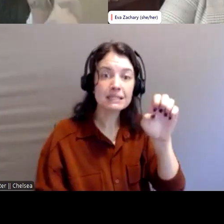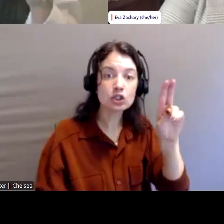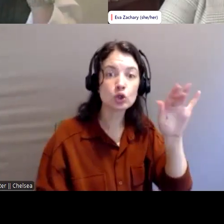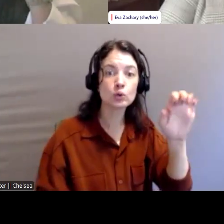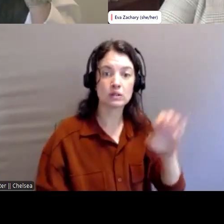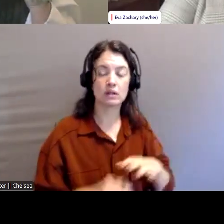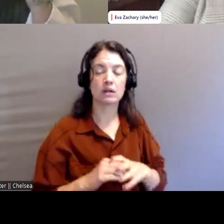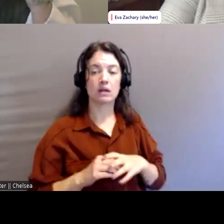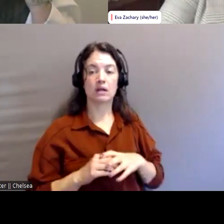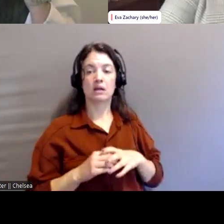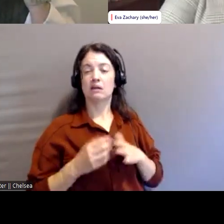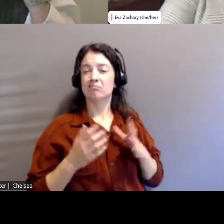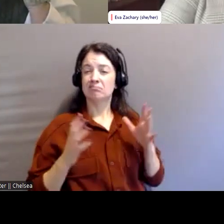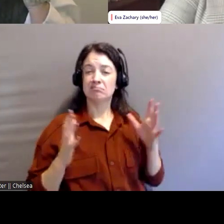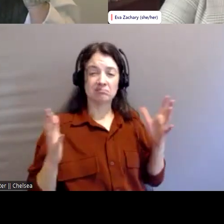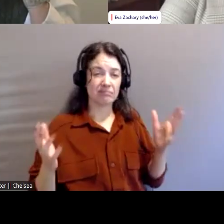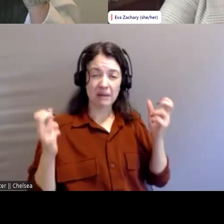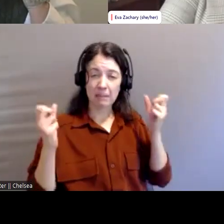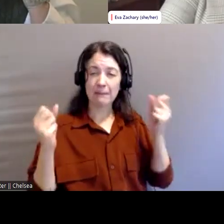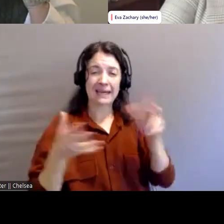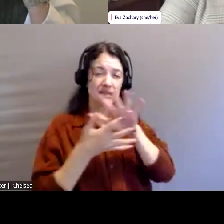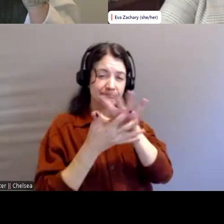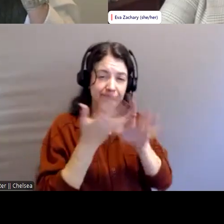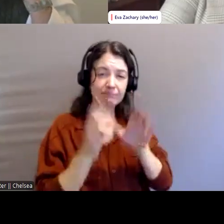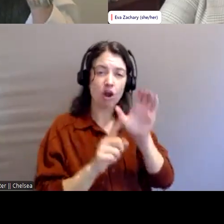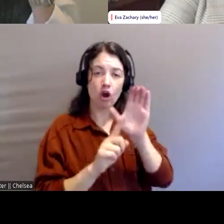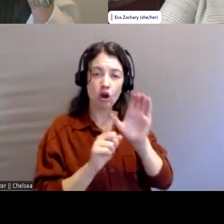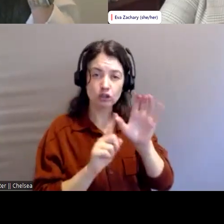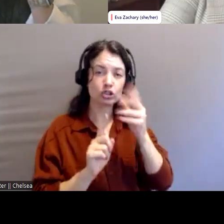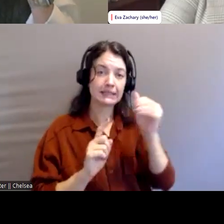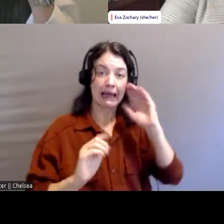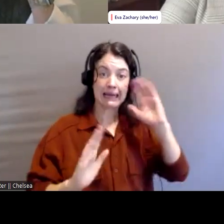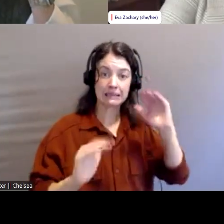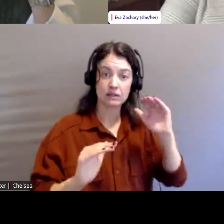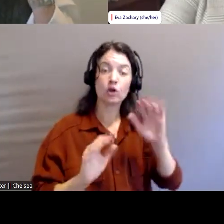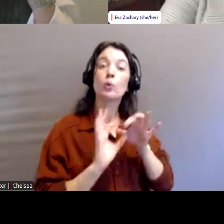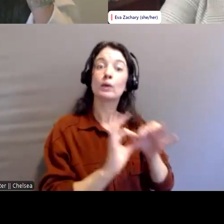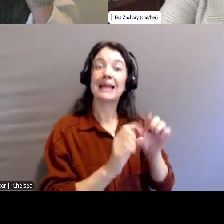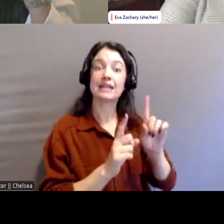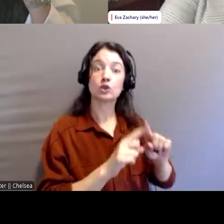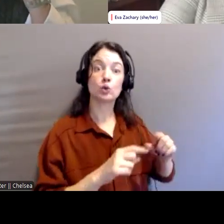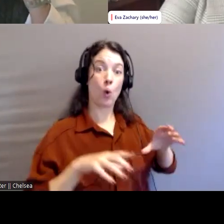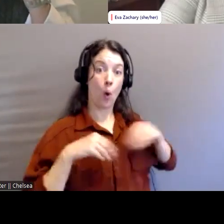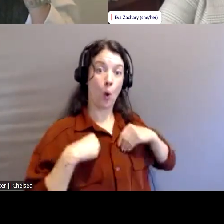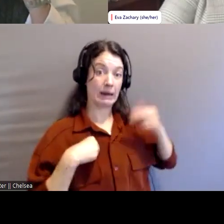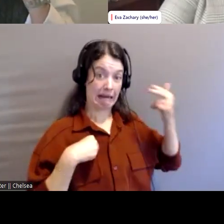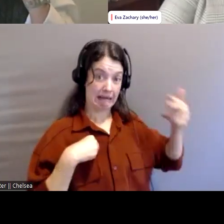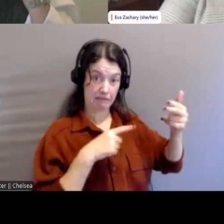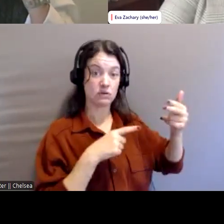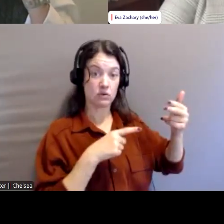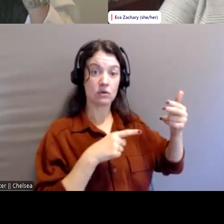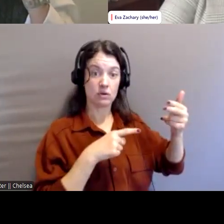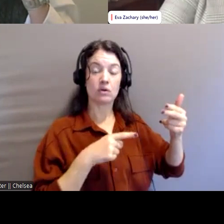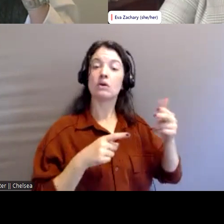there's a whole sort of set of cultures and expectations around gun ownership that also feeds into, I think,